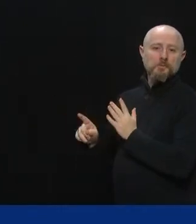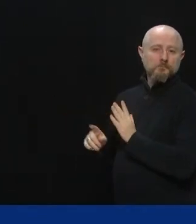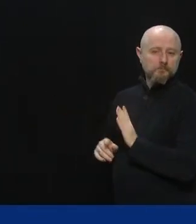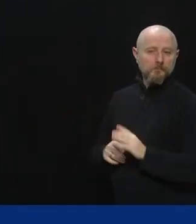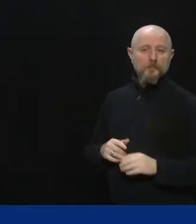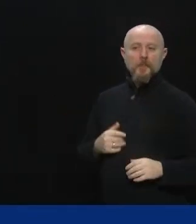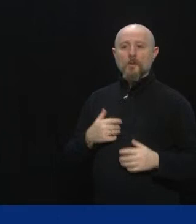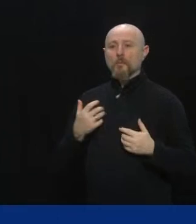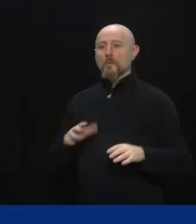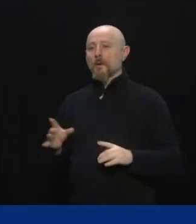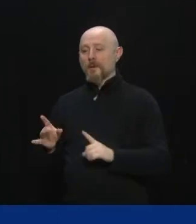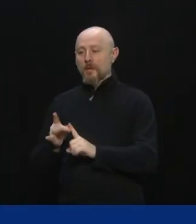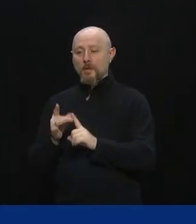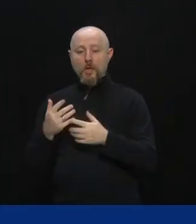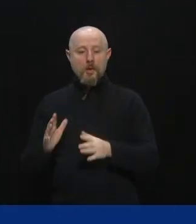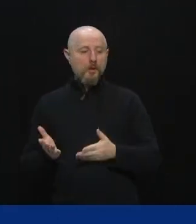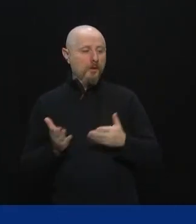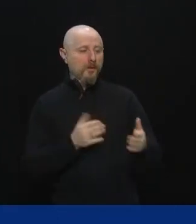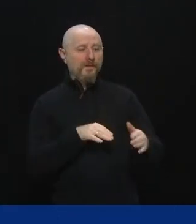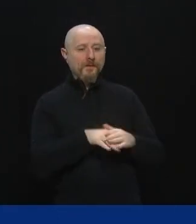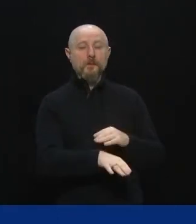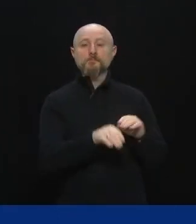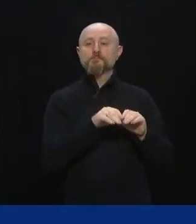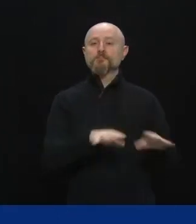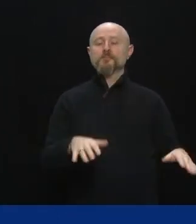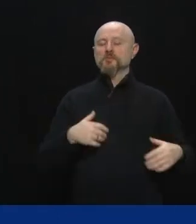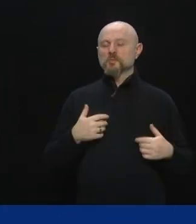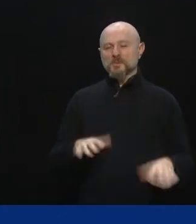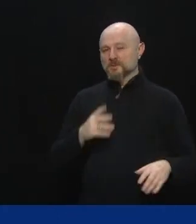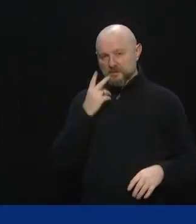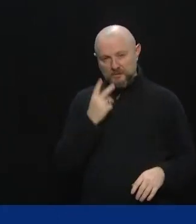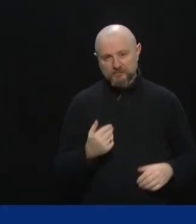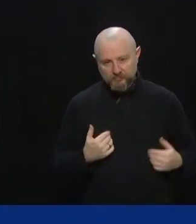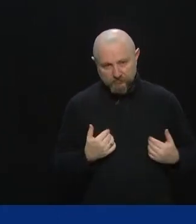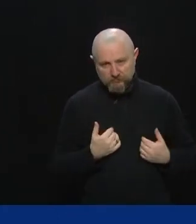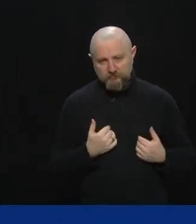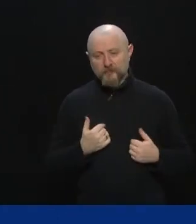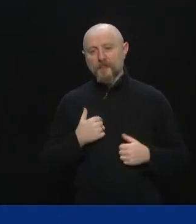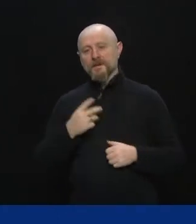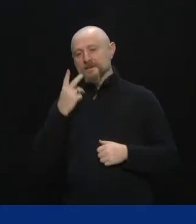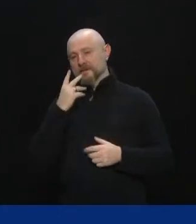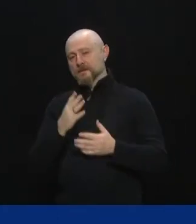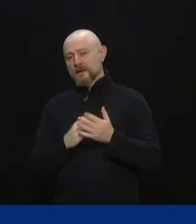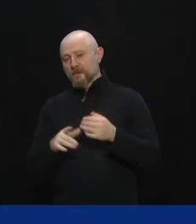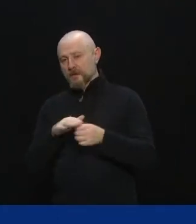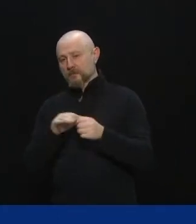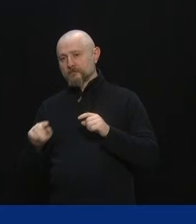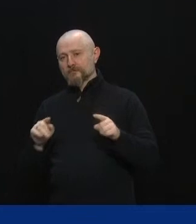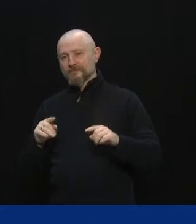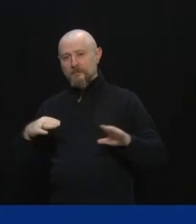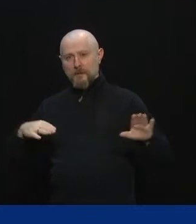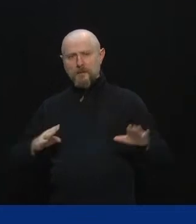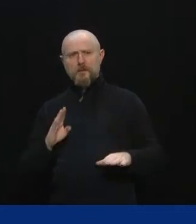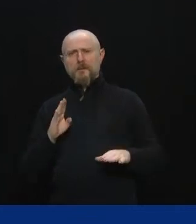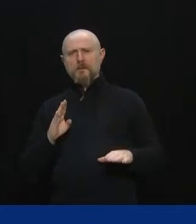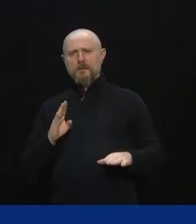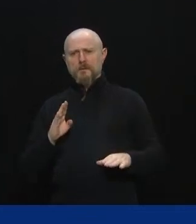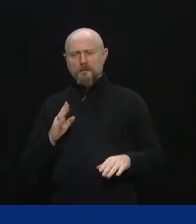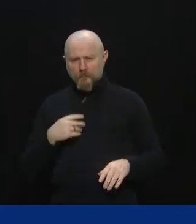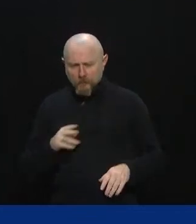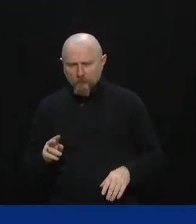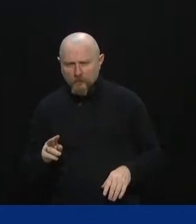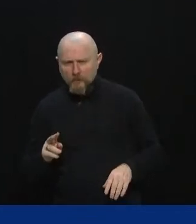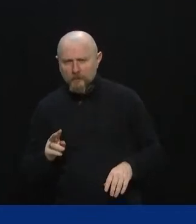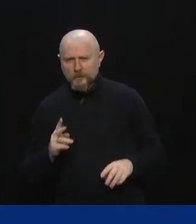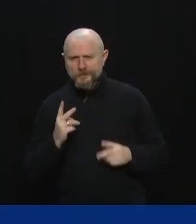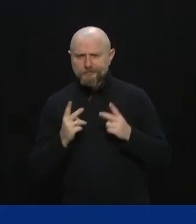facility. This will spread like wildfire. It is starting to in some places, and we're getting a real clear view of